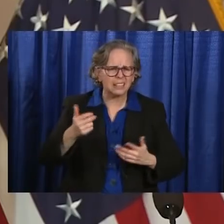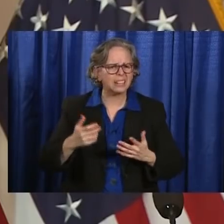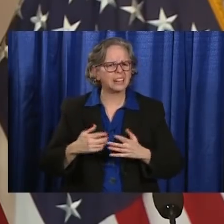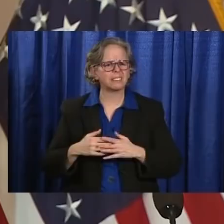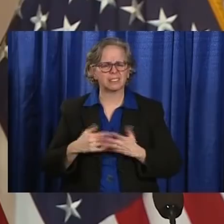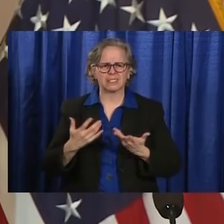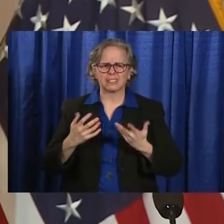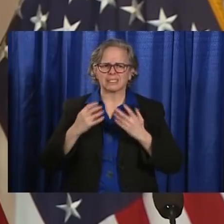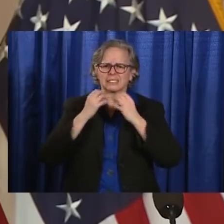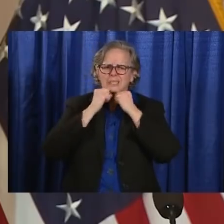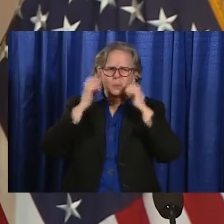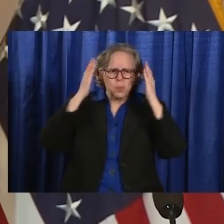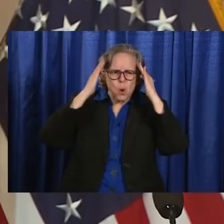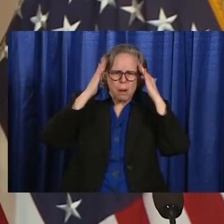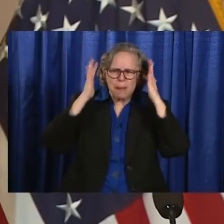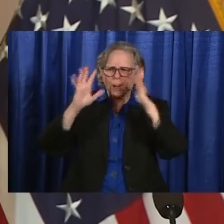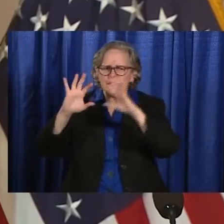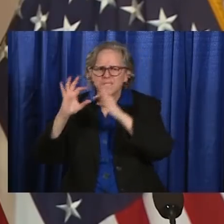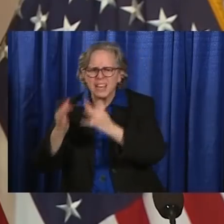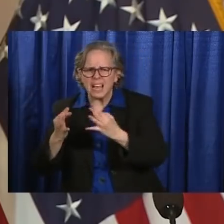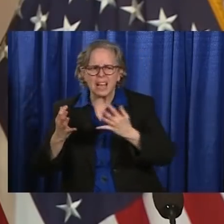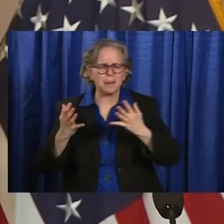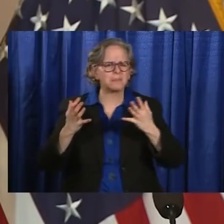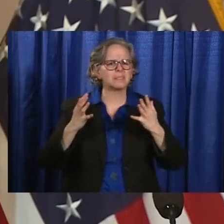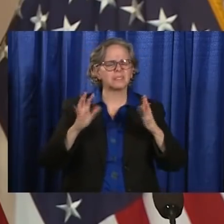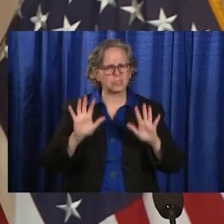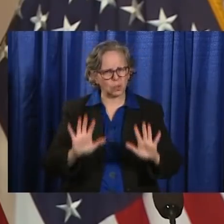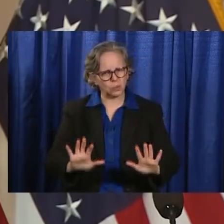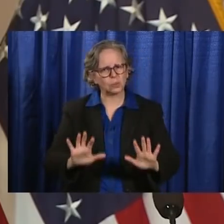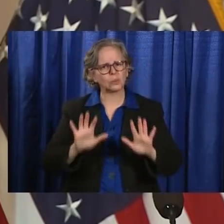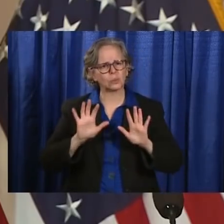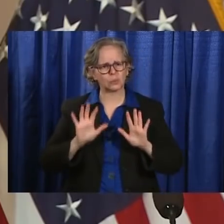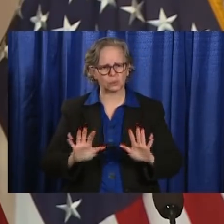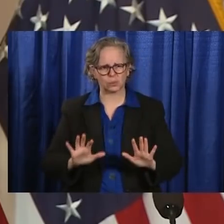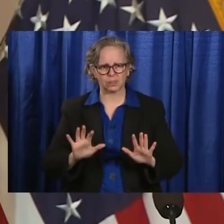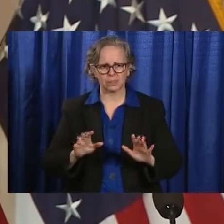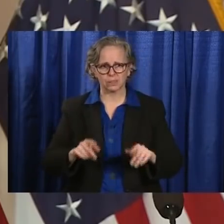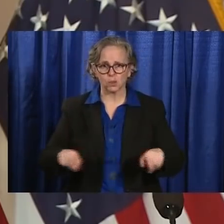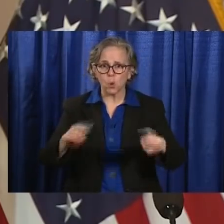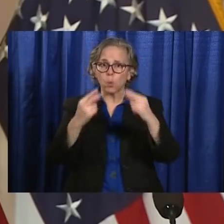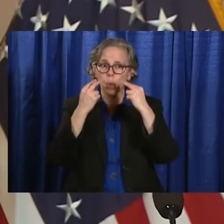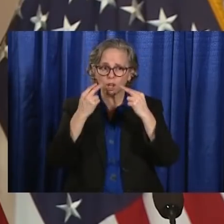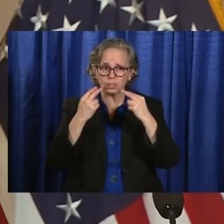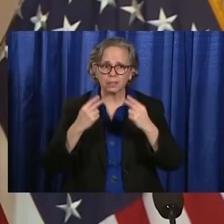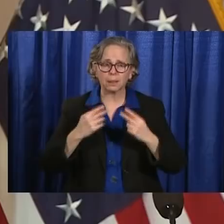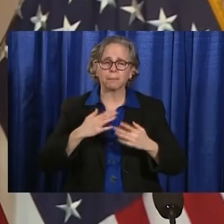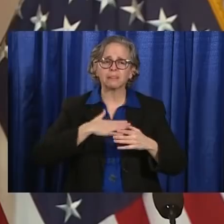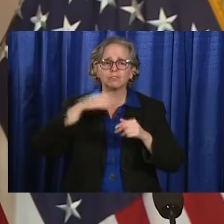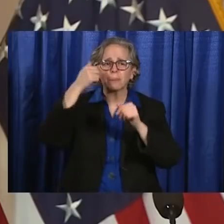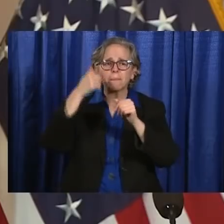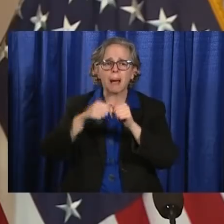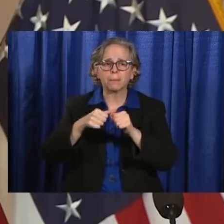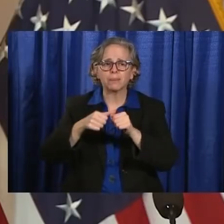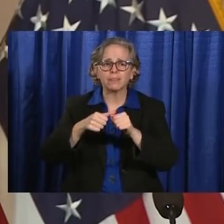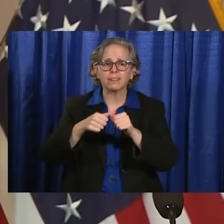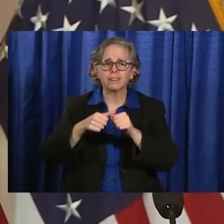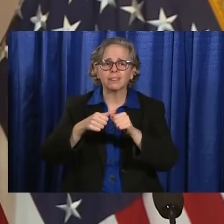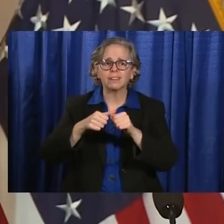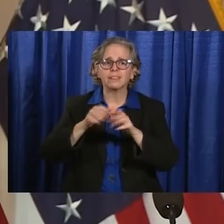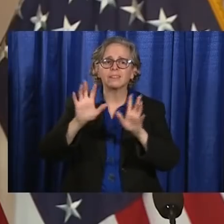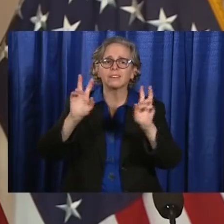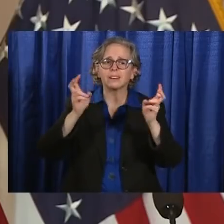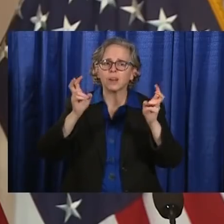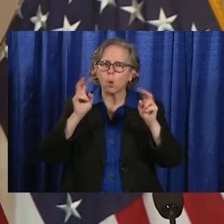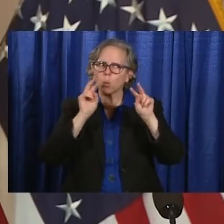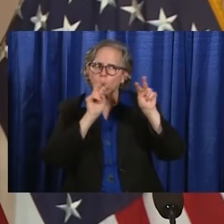levels. So for everyone watching, let's remember to keep an eye out on our older adults, both for their